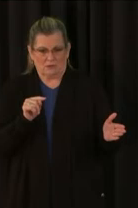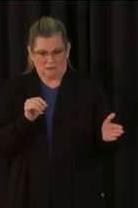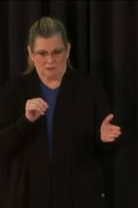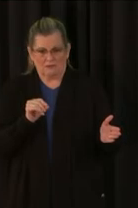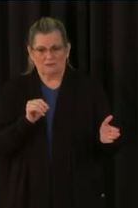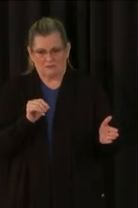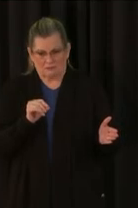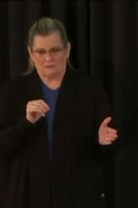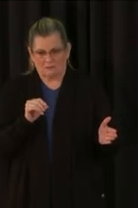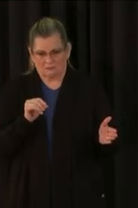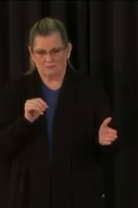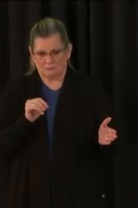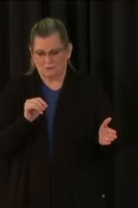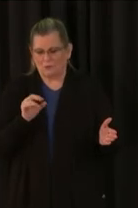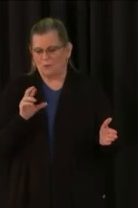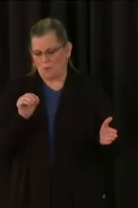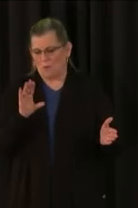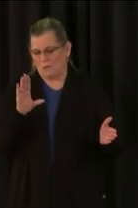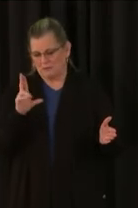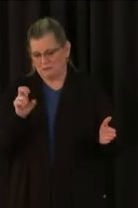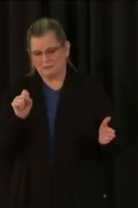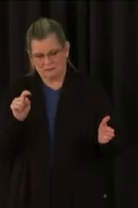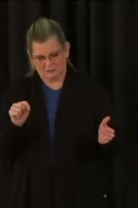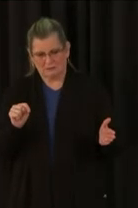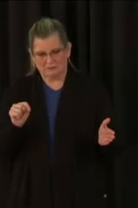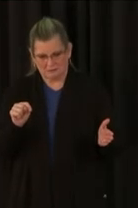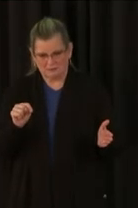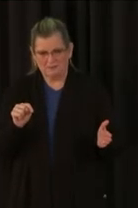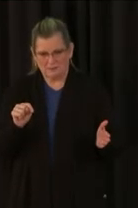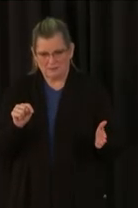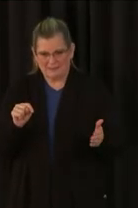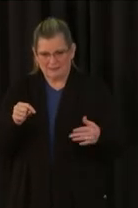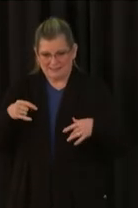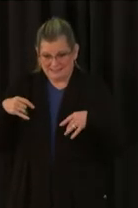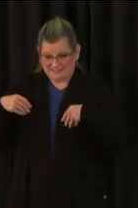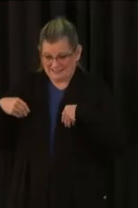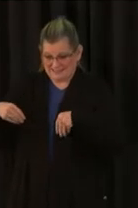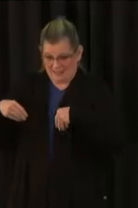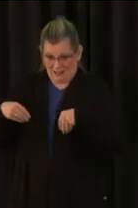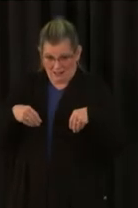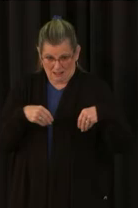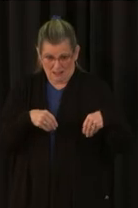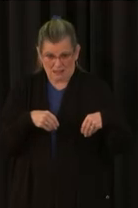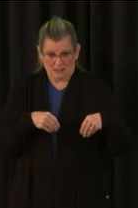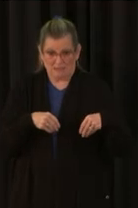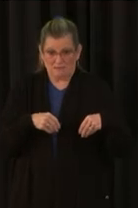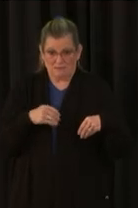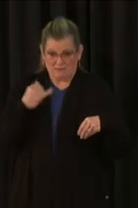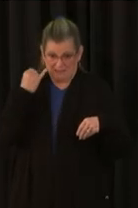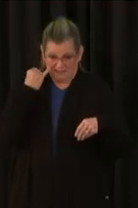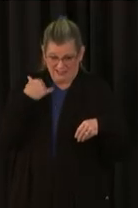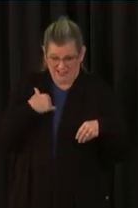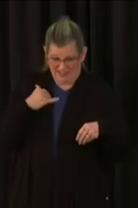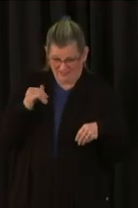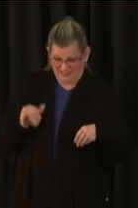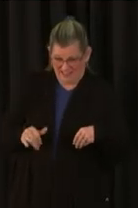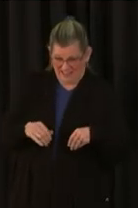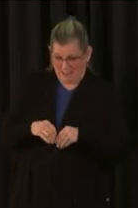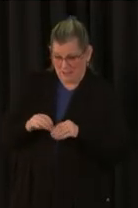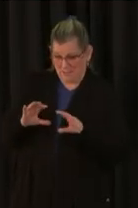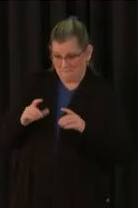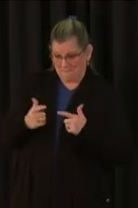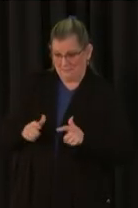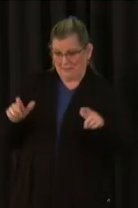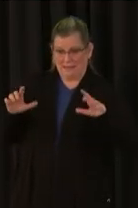28th. So I did just want to remind everyone again, Retail Bridge Fund is extended through January 15th, which is this Friday, and then a